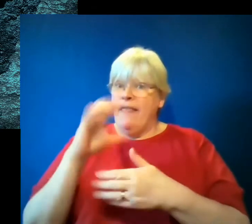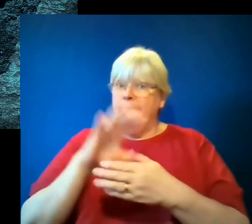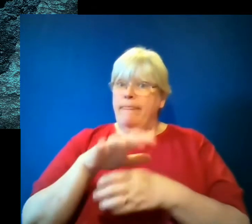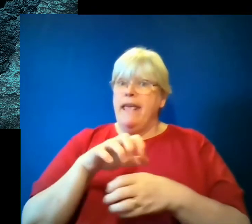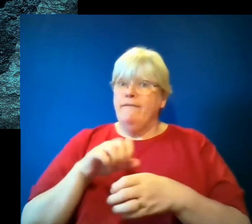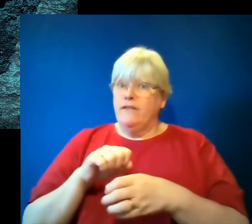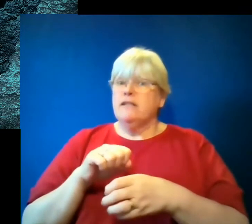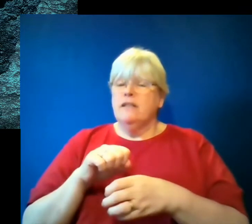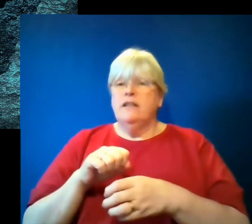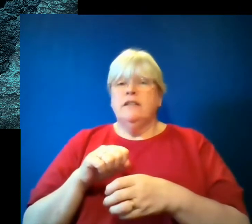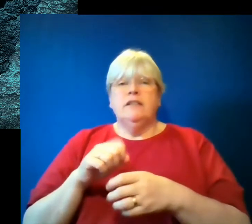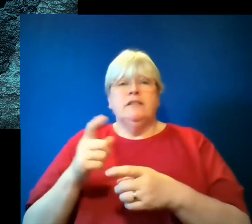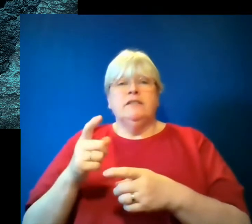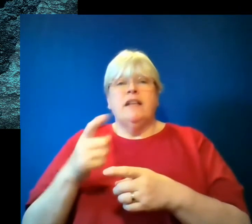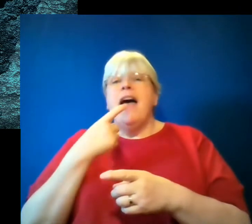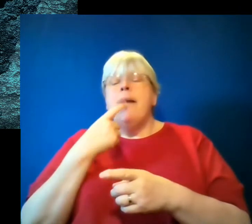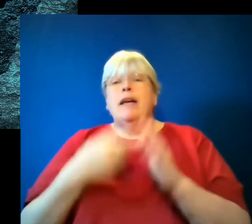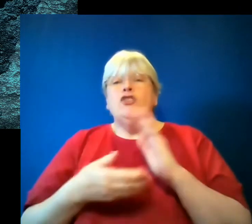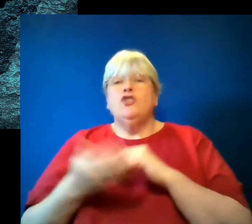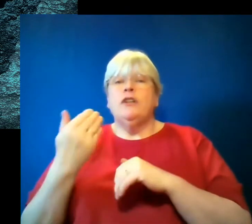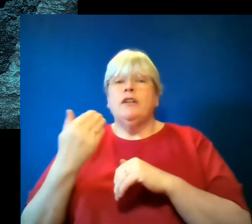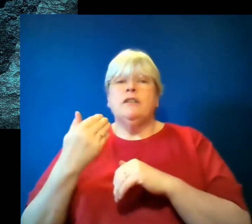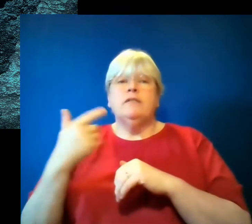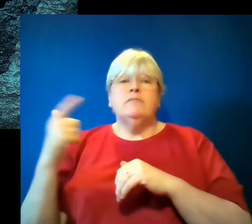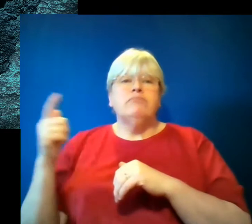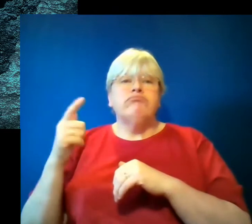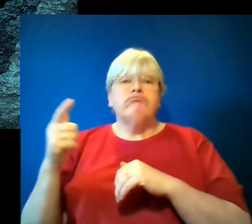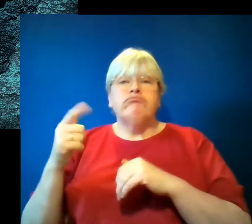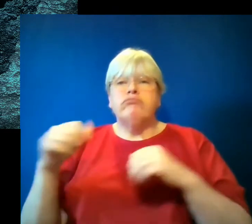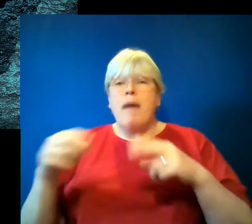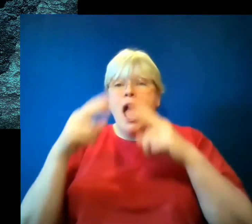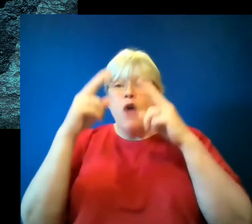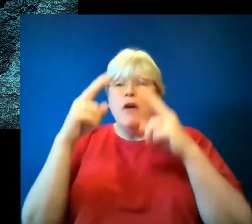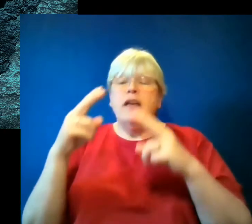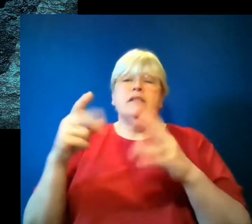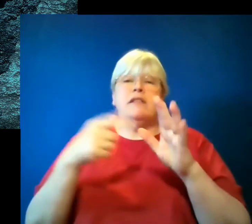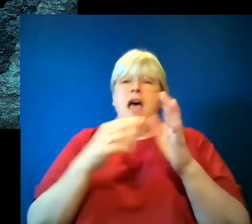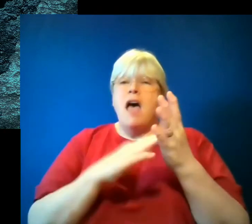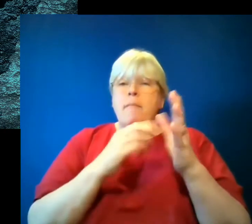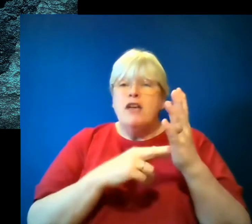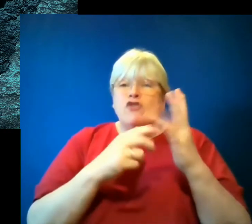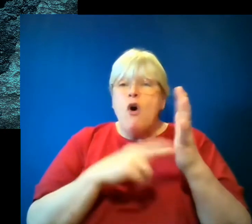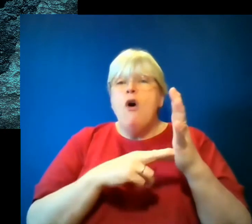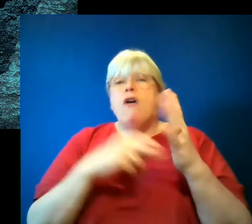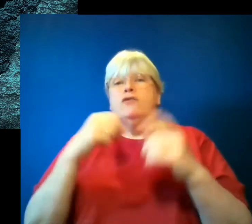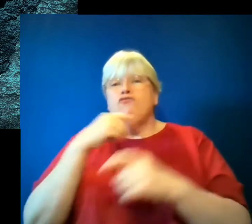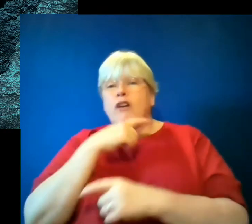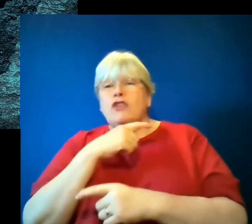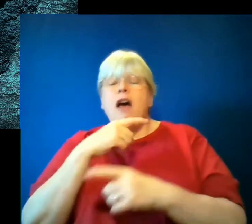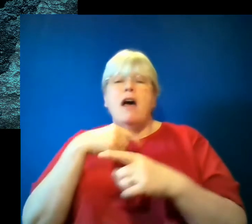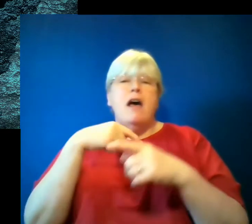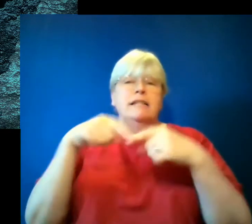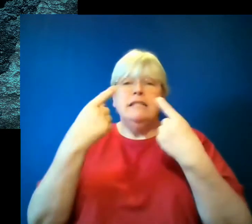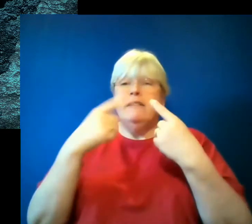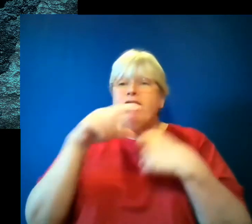at the top, I mentioned that we've journeyed to Paris and Amazon and Russia and all sorts of different places in your work. And in